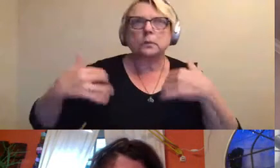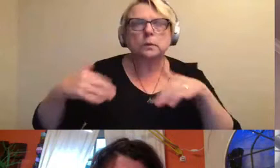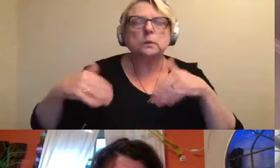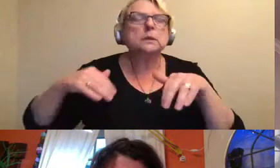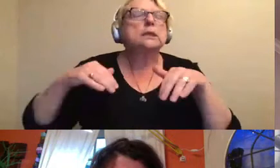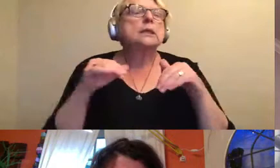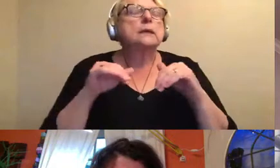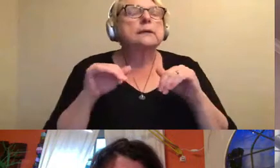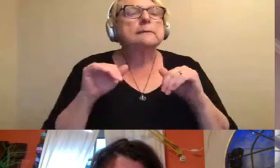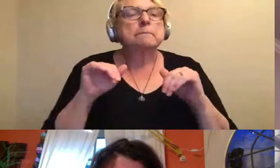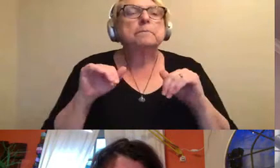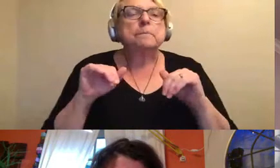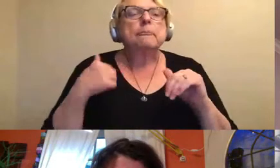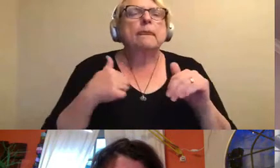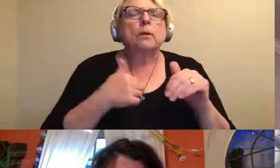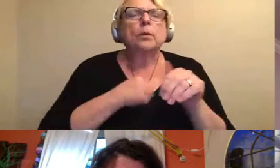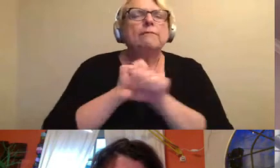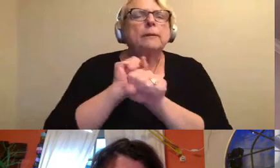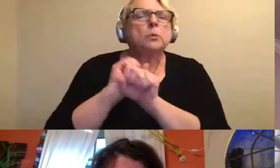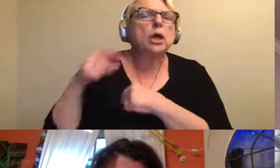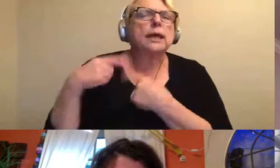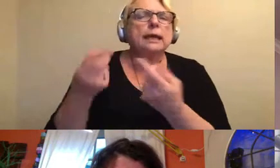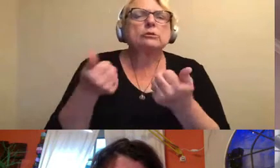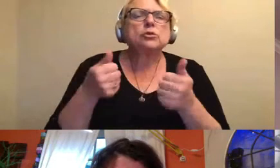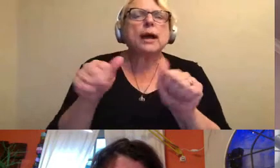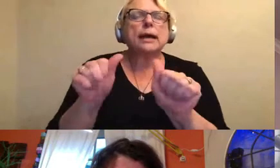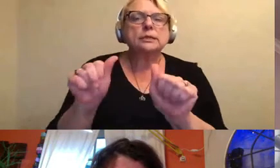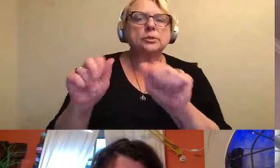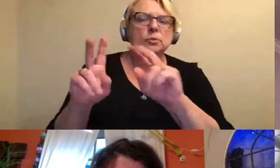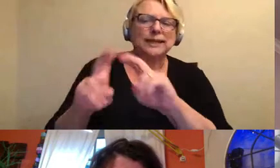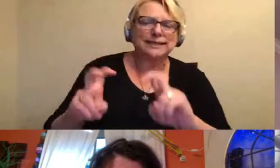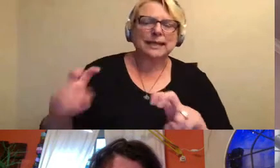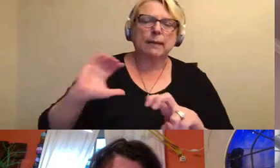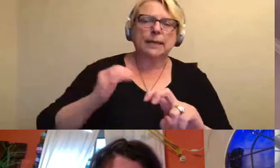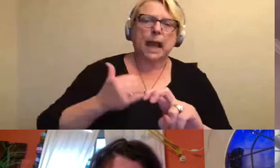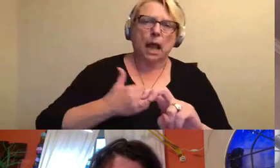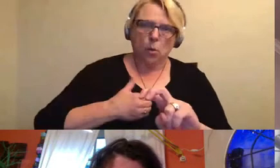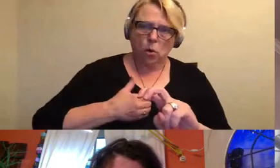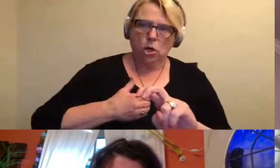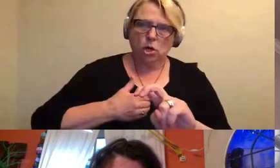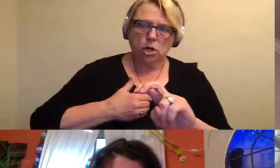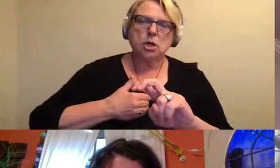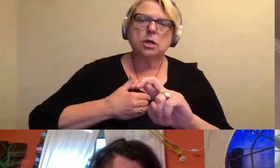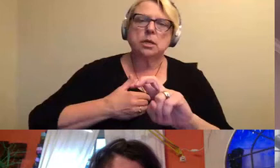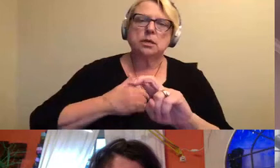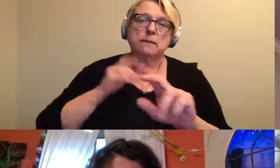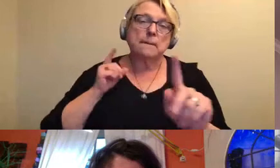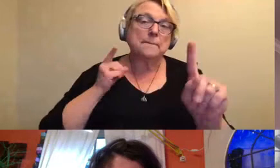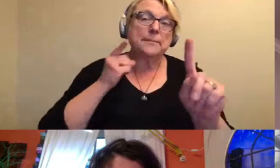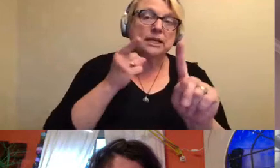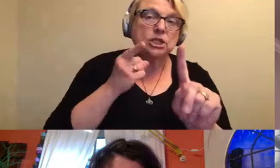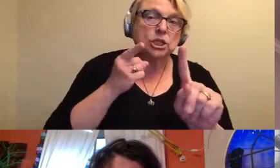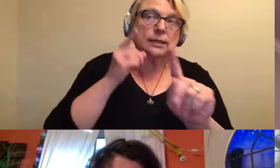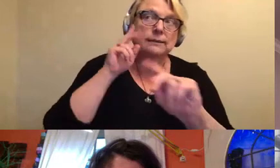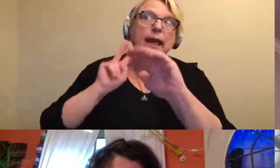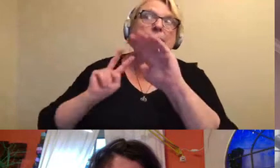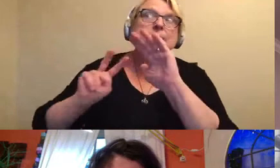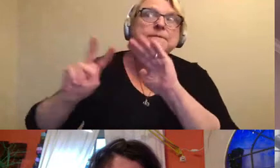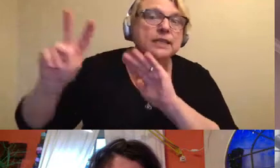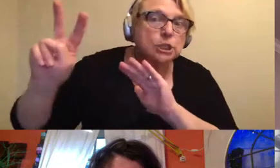working on to try to examine our mission and vision with this group. And I believe we started